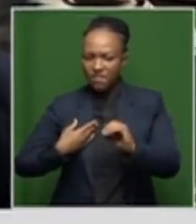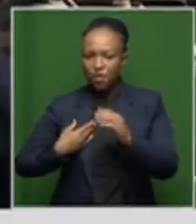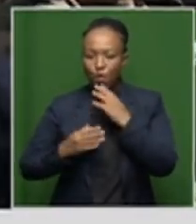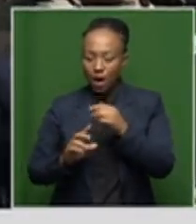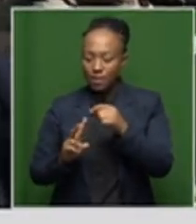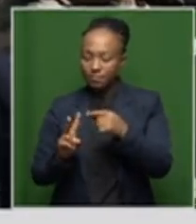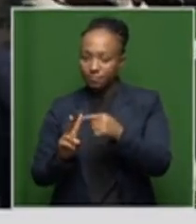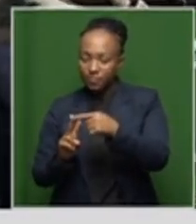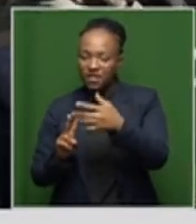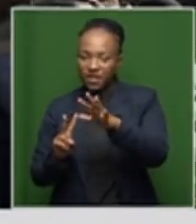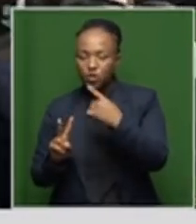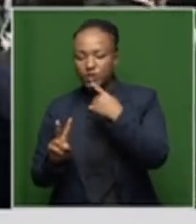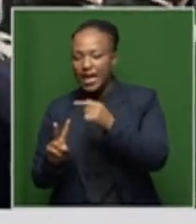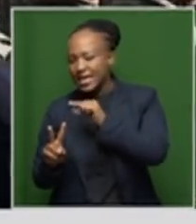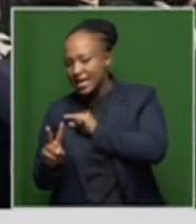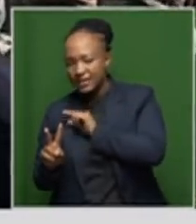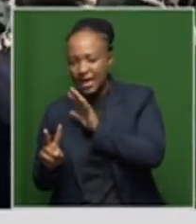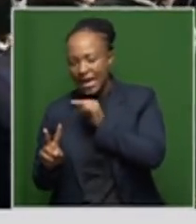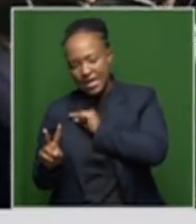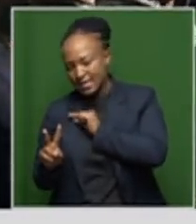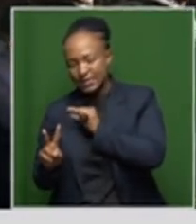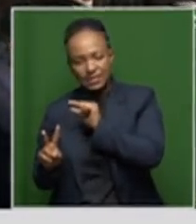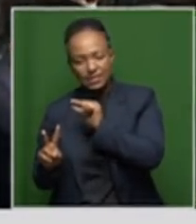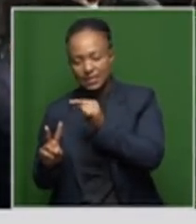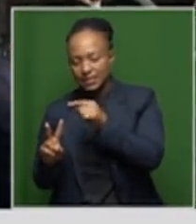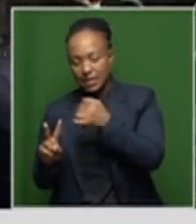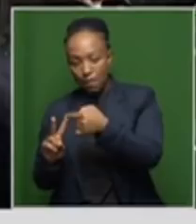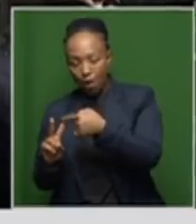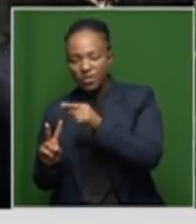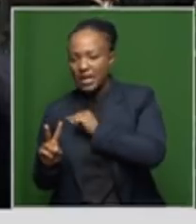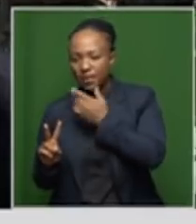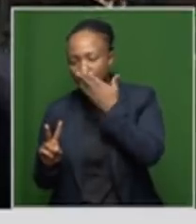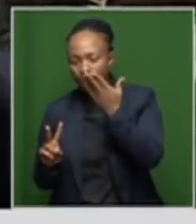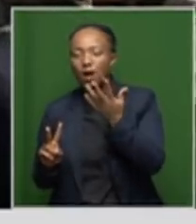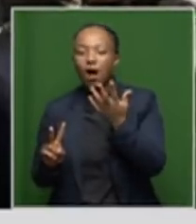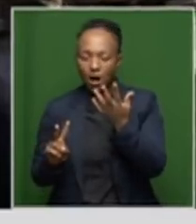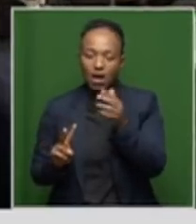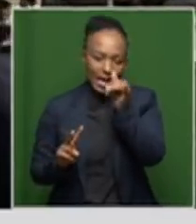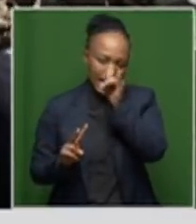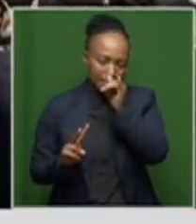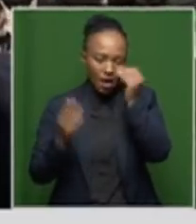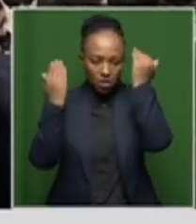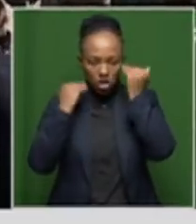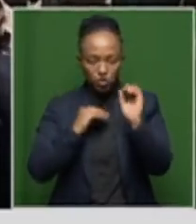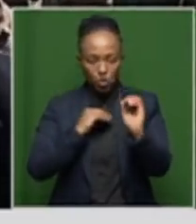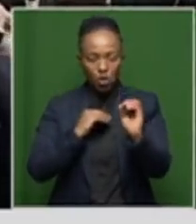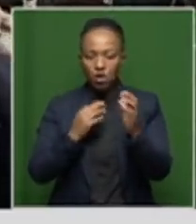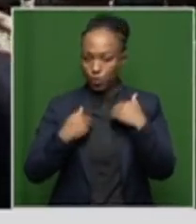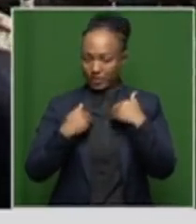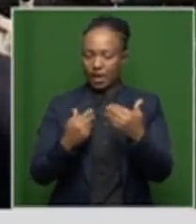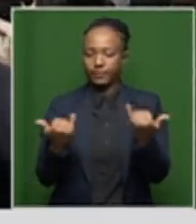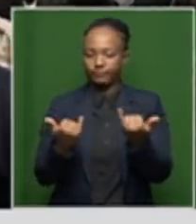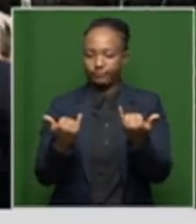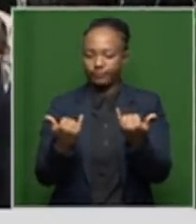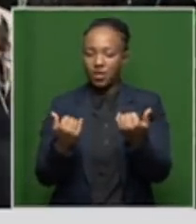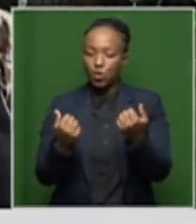were able to plead. We now have a criminal trial which has started. We have a criminal judge, and therefore we'll be able to deal with the merits.